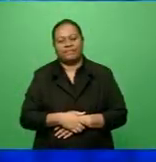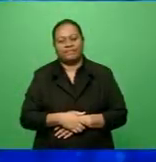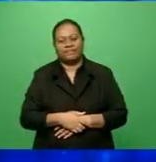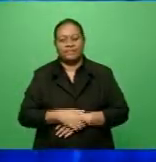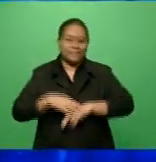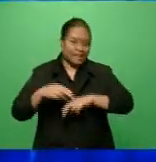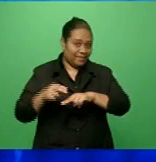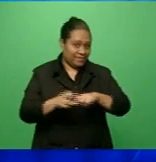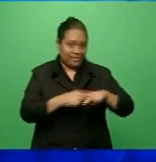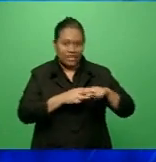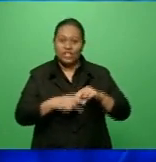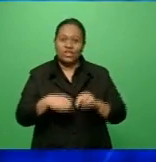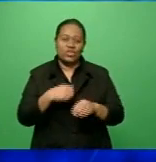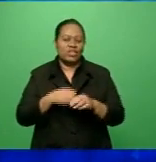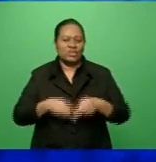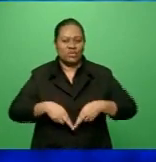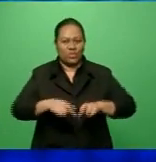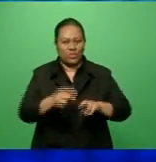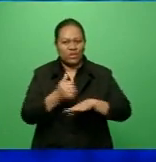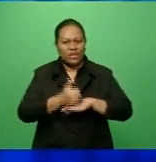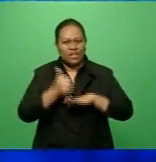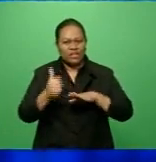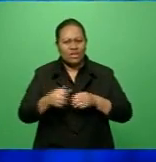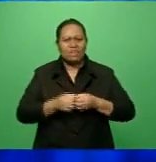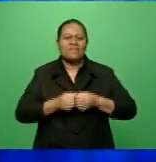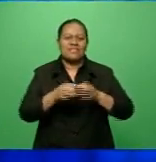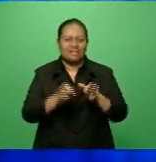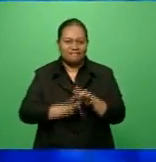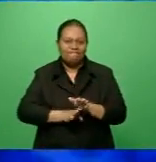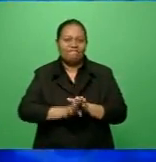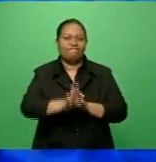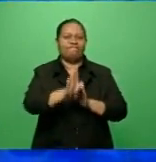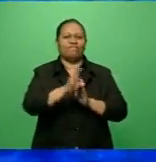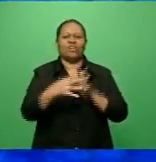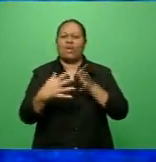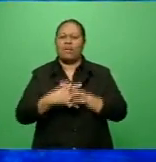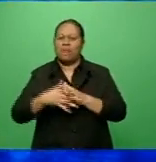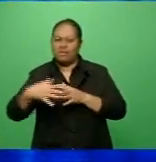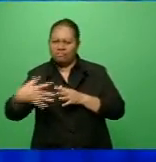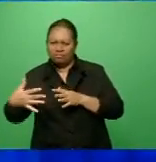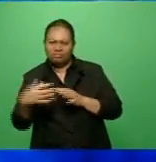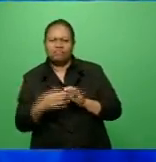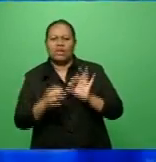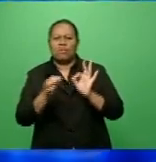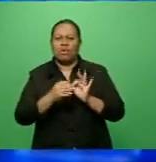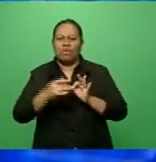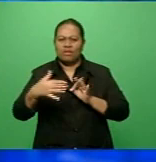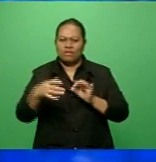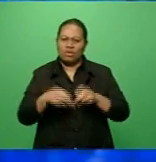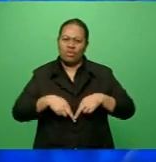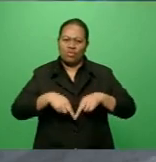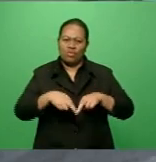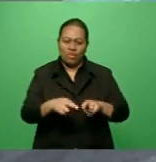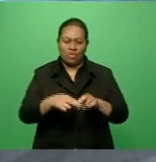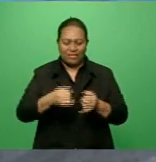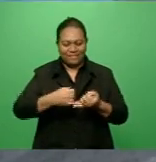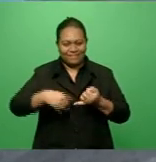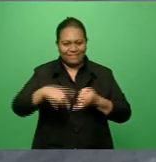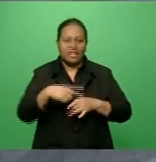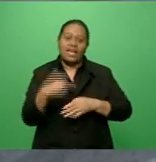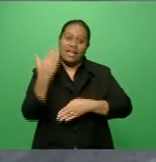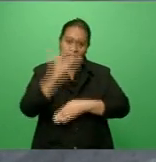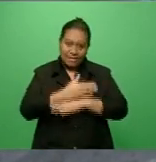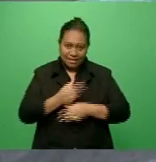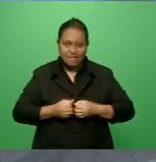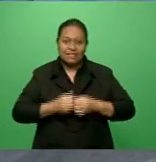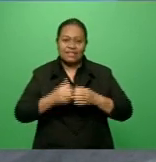The Fiji Roads Authority has begun rehabilitation from Waimanu Road, from Borun Road to Tongaivalu Road in Suva. Night work will begin